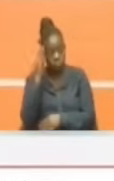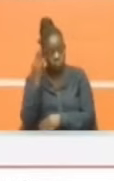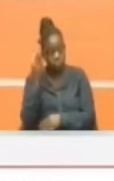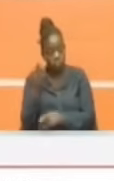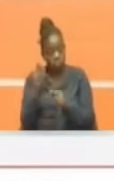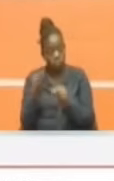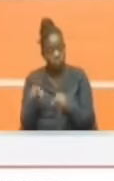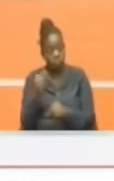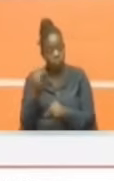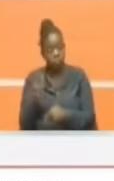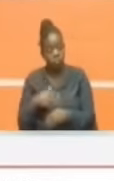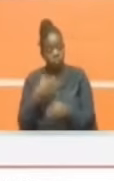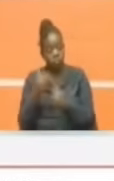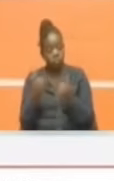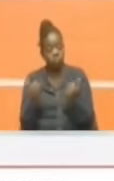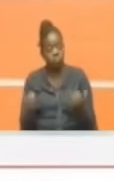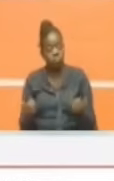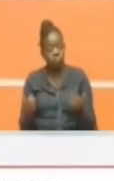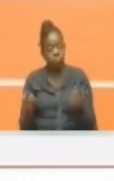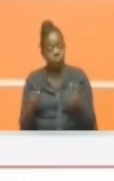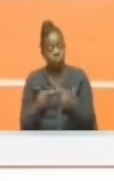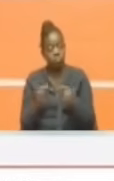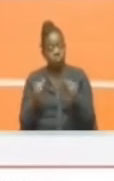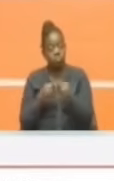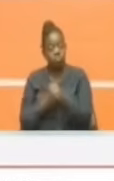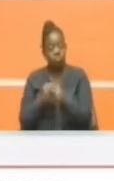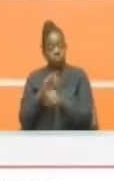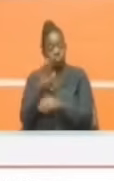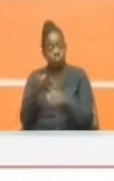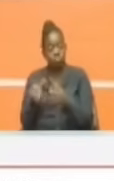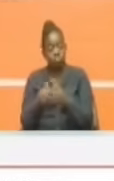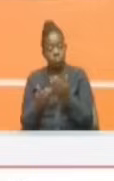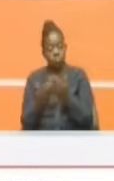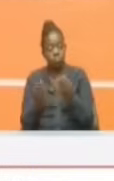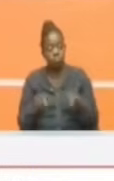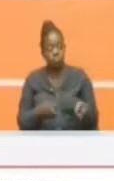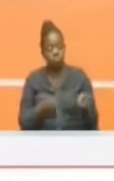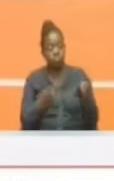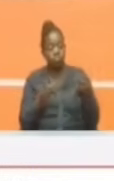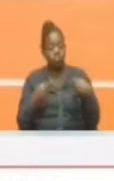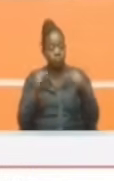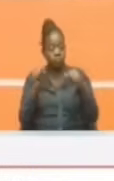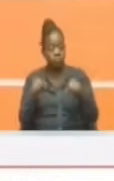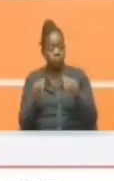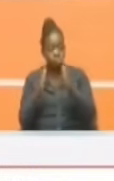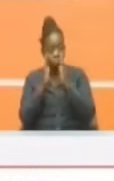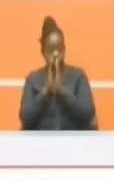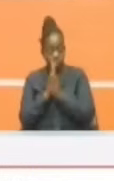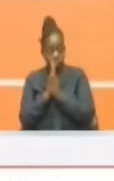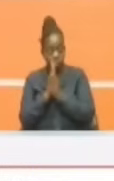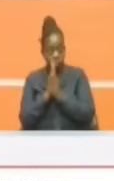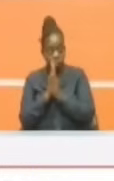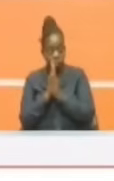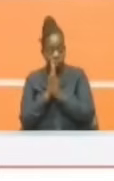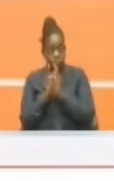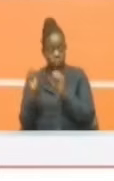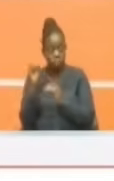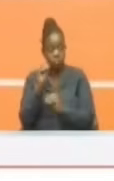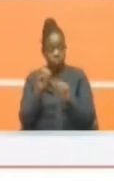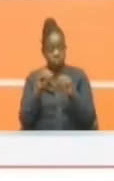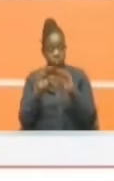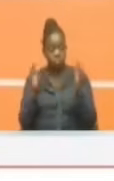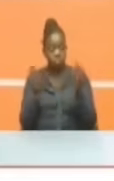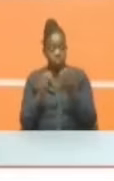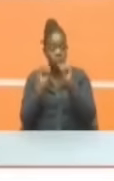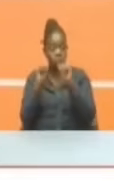Not only my children, but us as well, so support all of us in any way that you can. Prayers mainly. There's nothing in this world